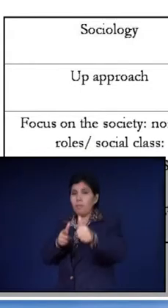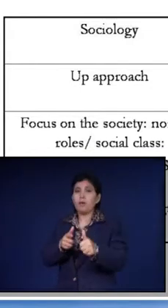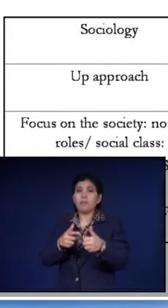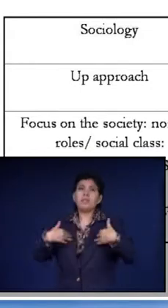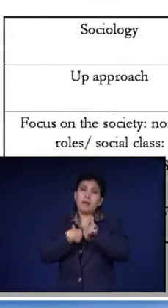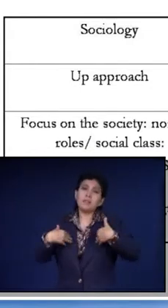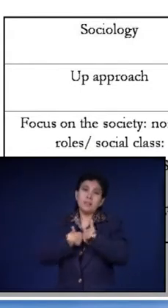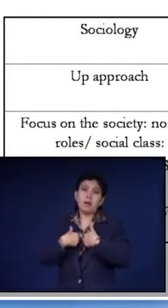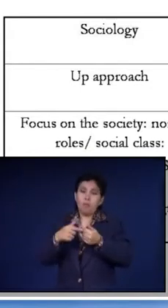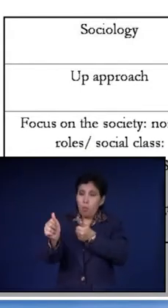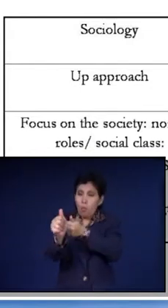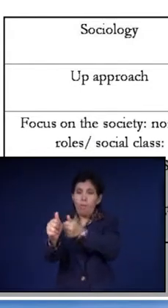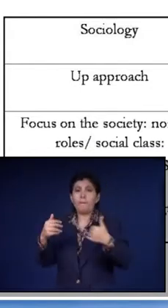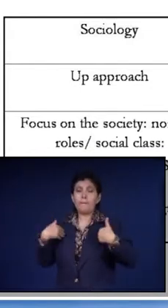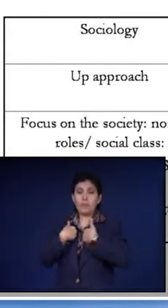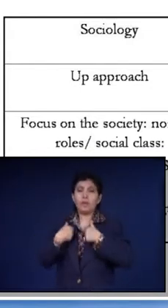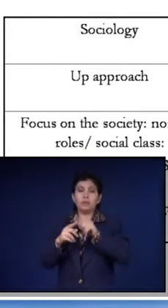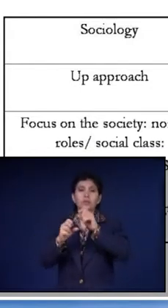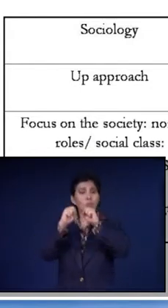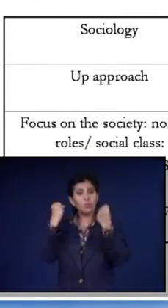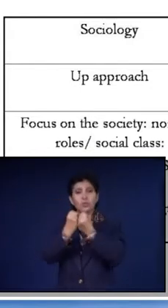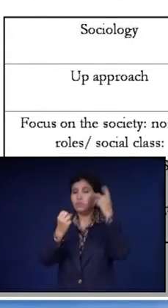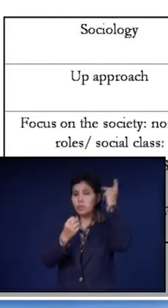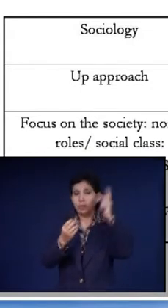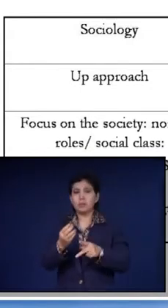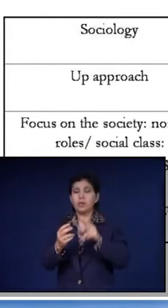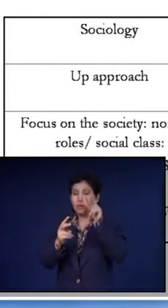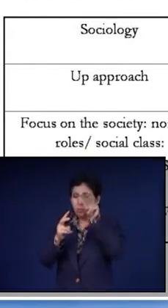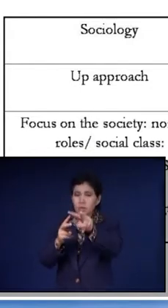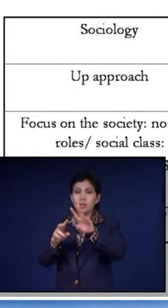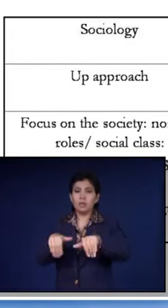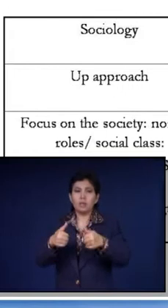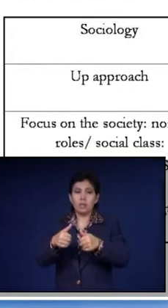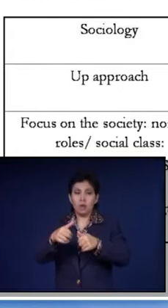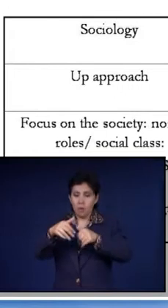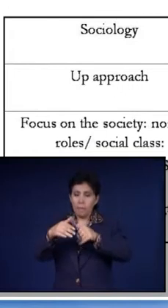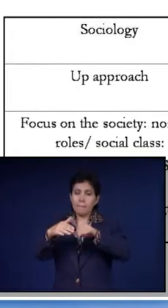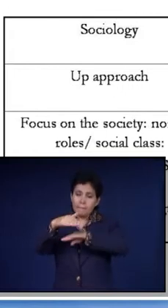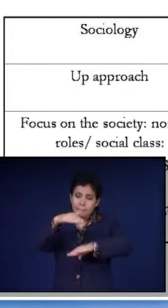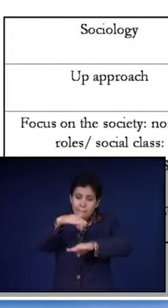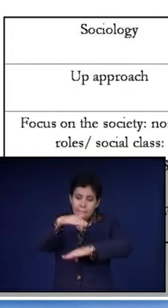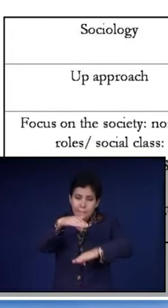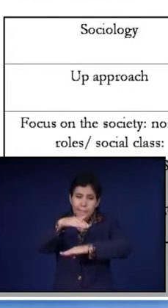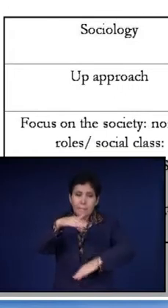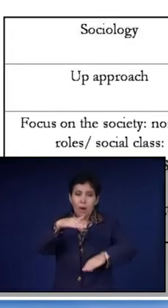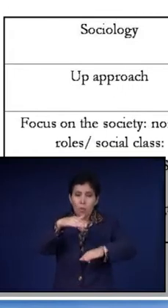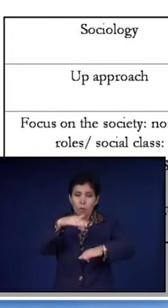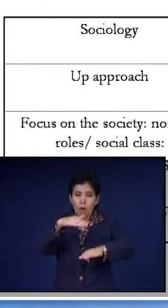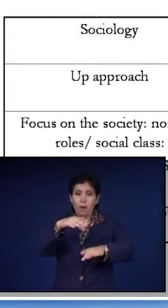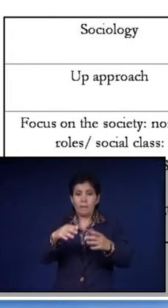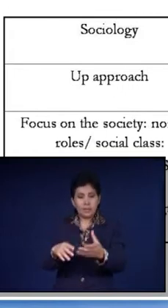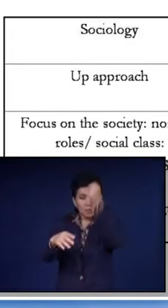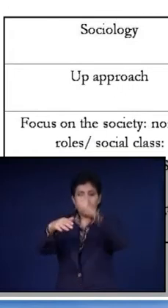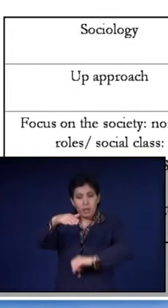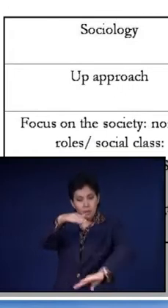But in social psychology, they're looking at the down approach. The down approach means this is the basic level of